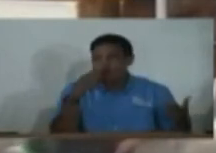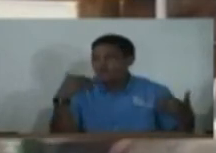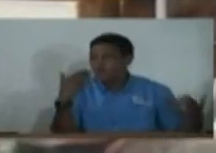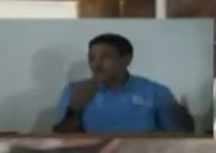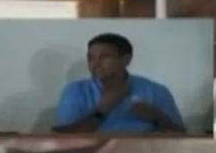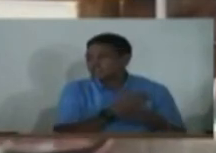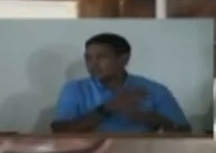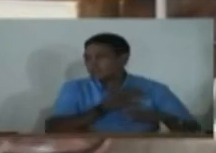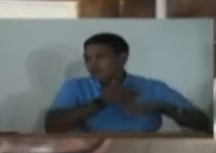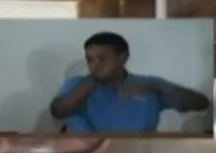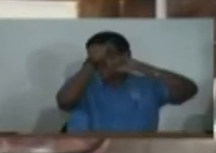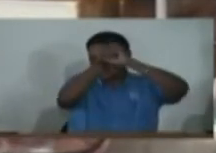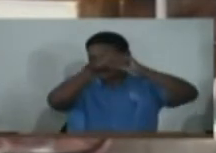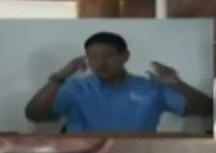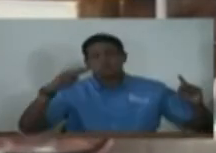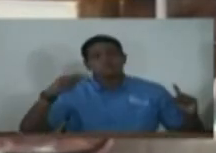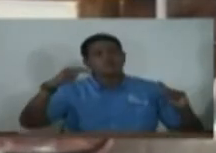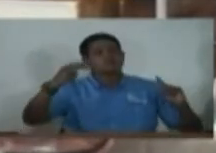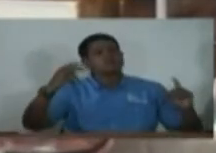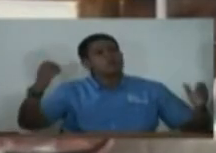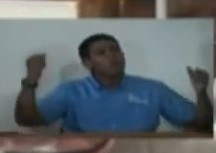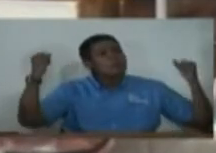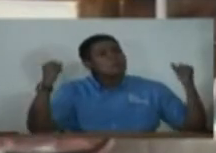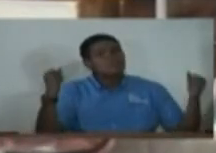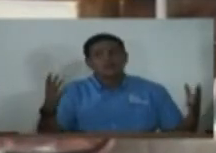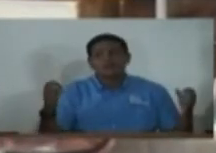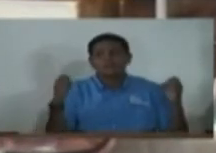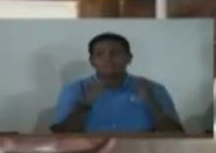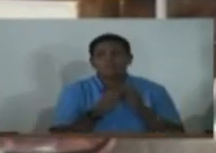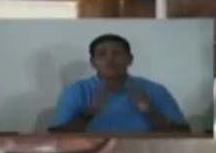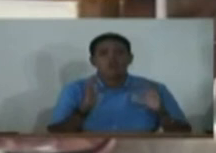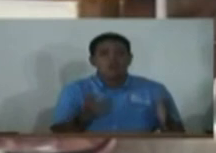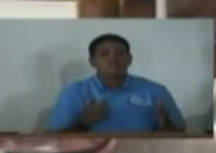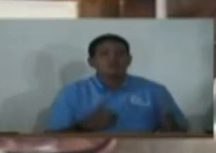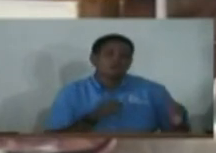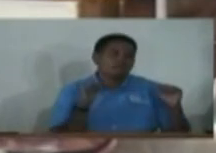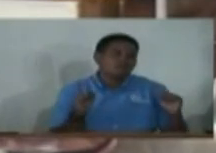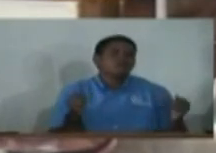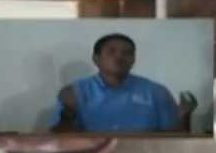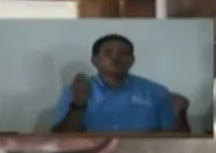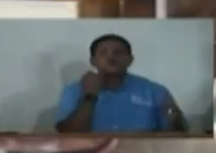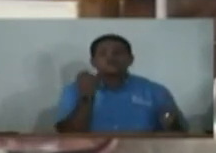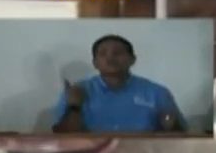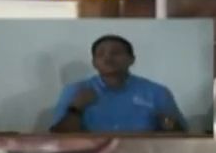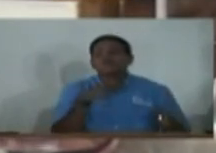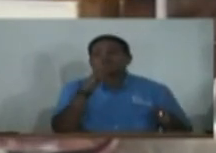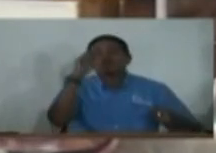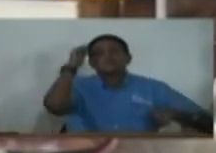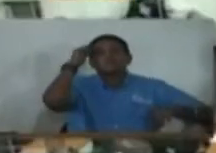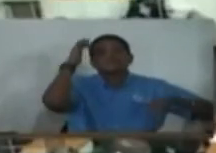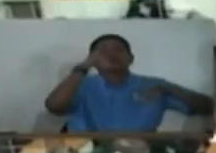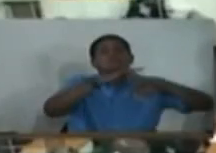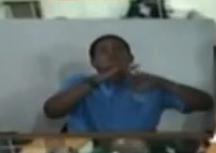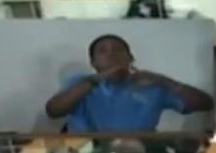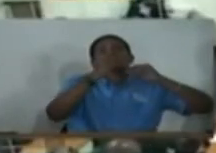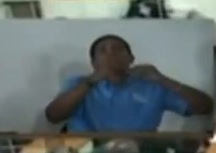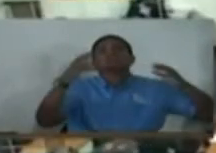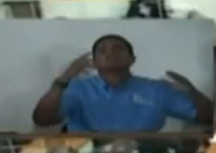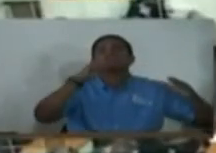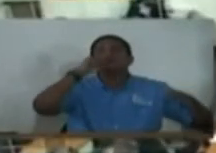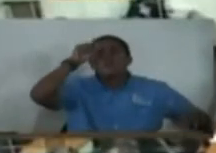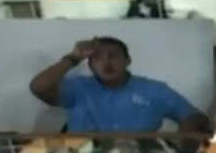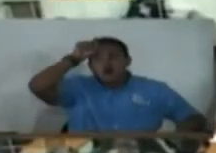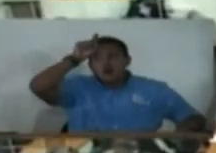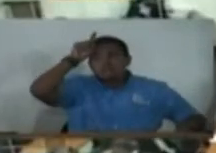my view that there is so much farther that we can go if we really stretch our minds to understand